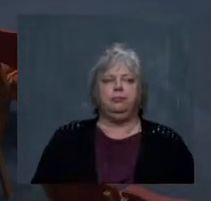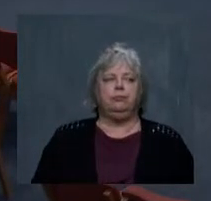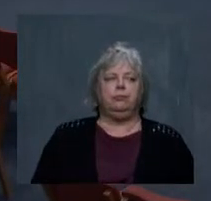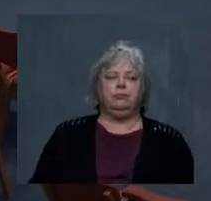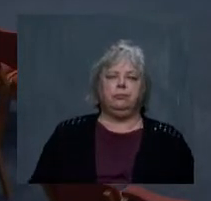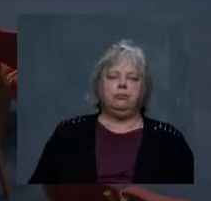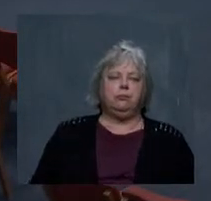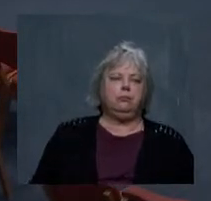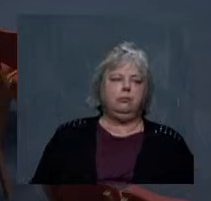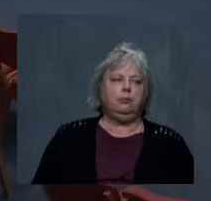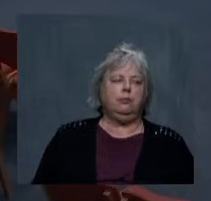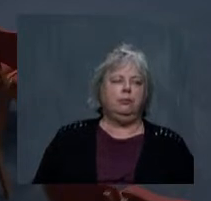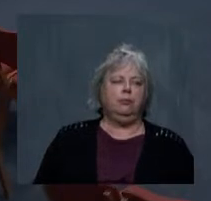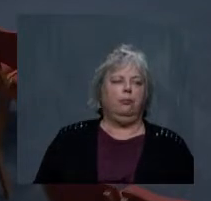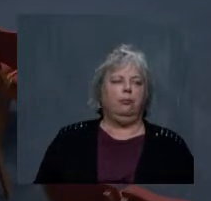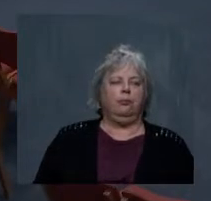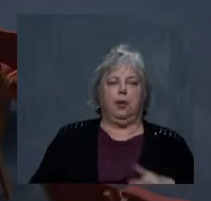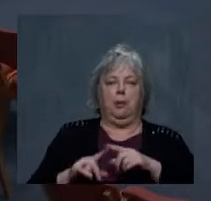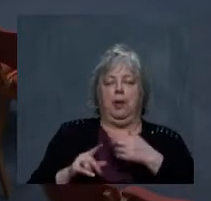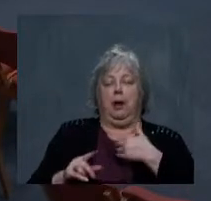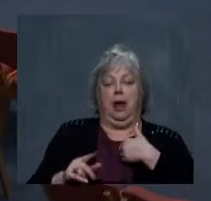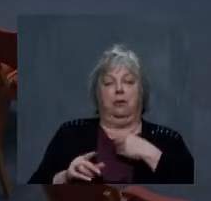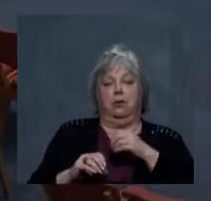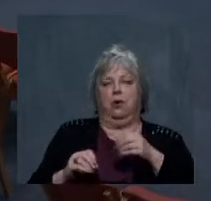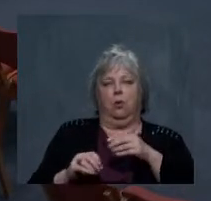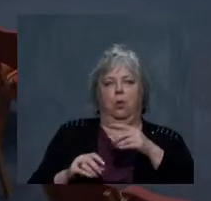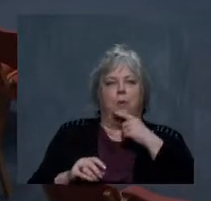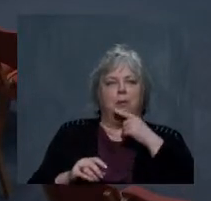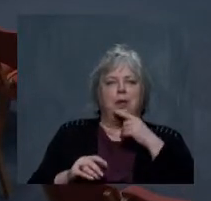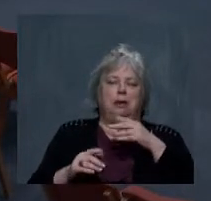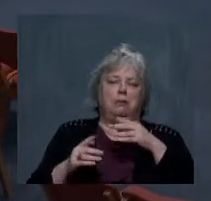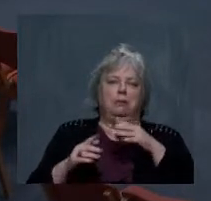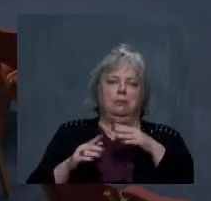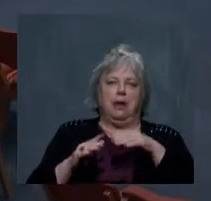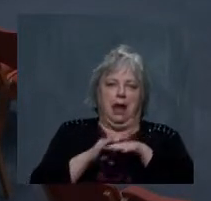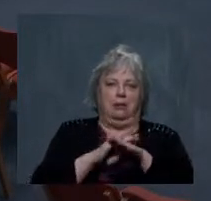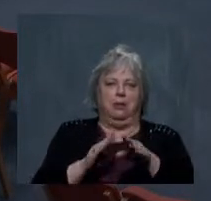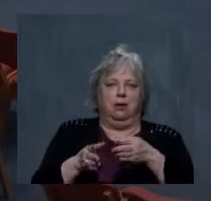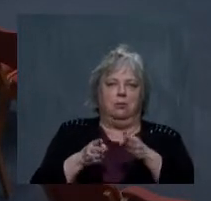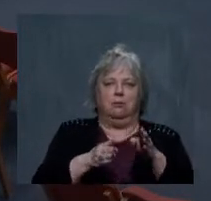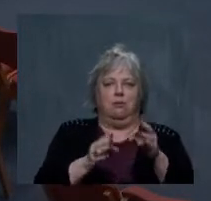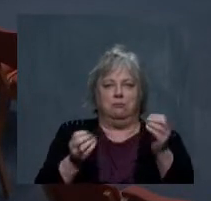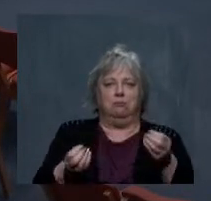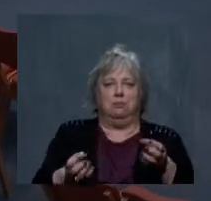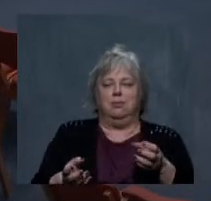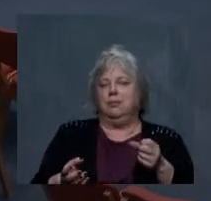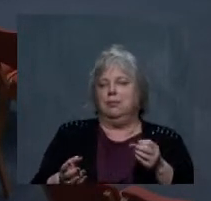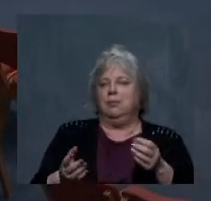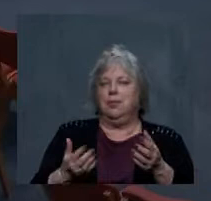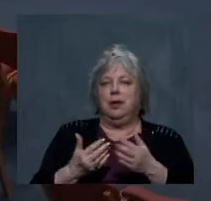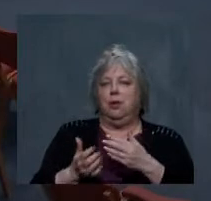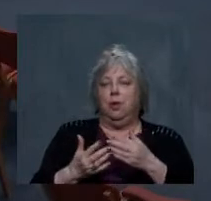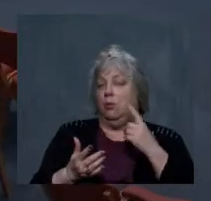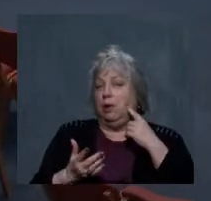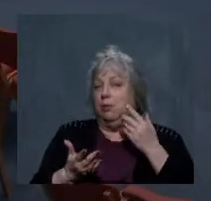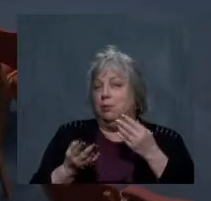no access, public access and roads. So anyhow, want to hear a